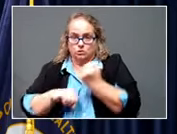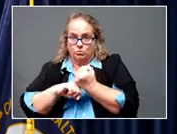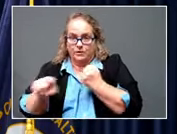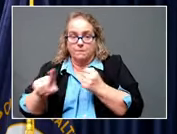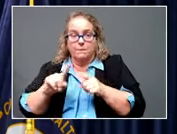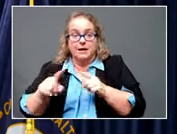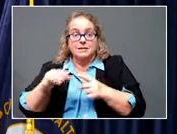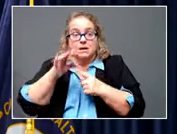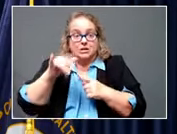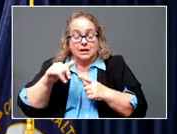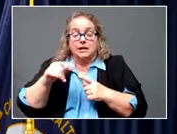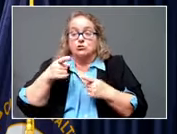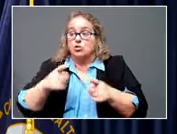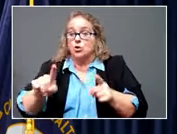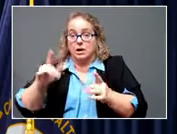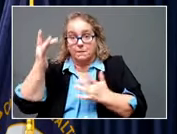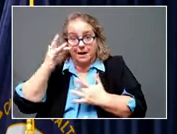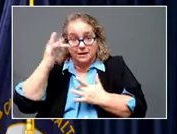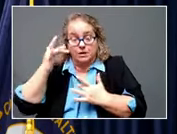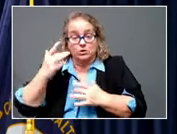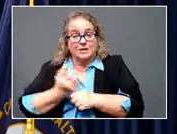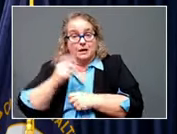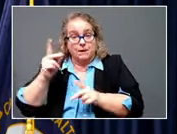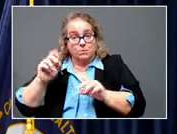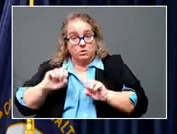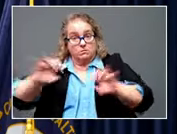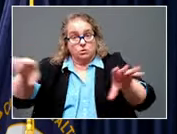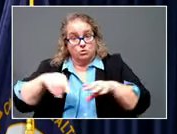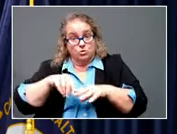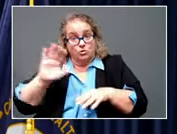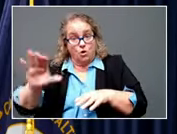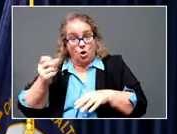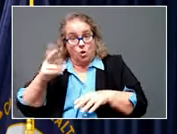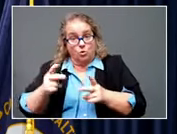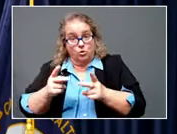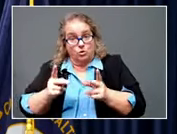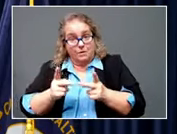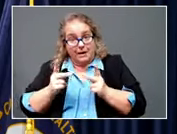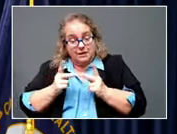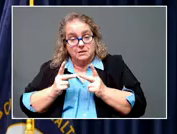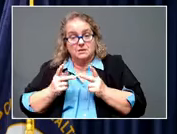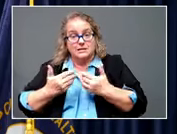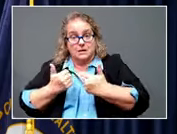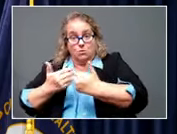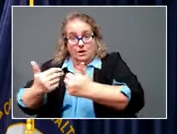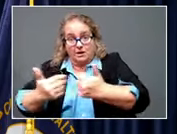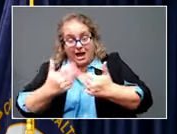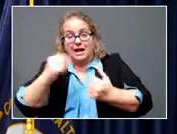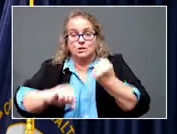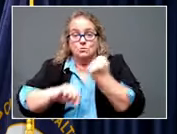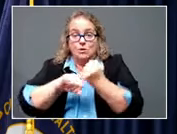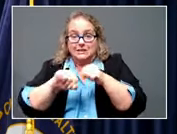of a pandemic, getting folks into their own room and in a place where we know that there's a big support system around them was critically